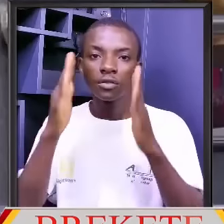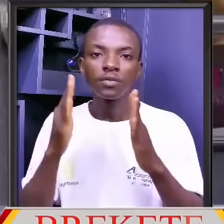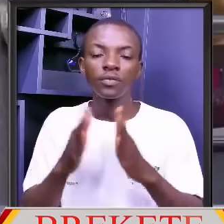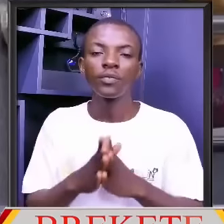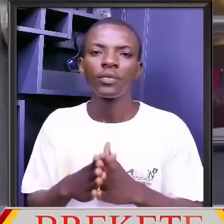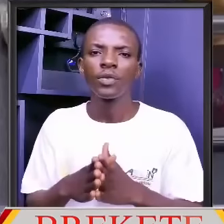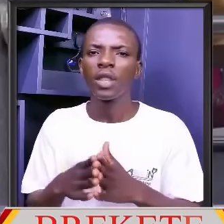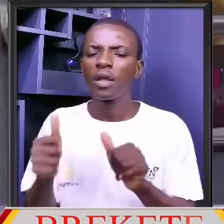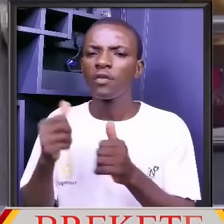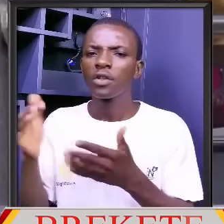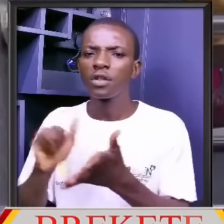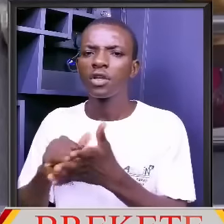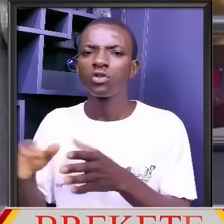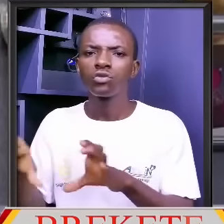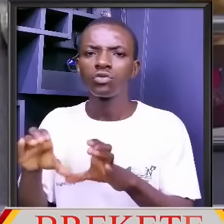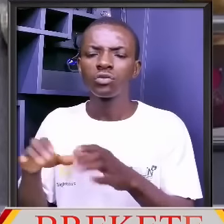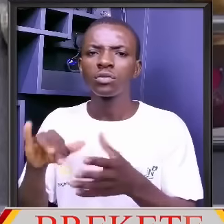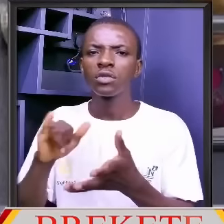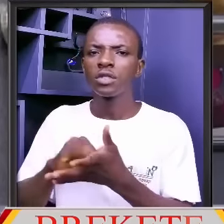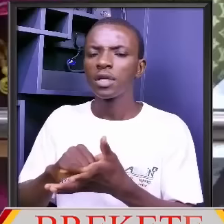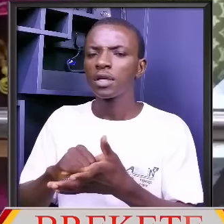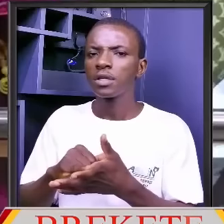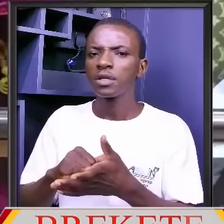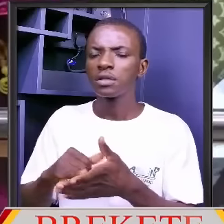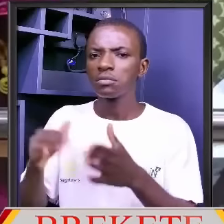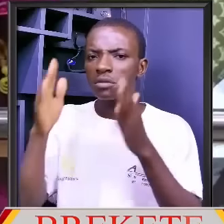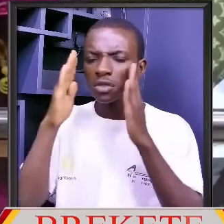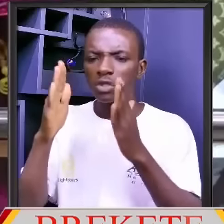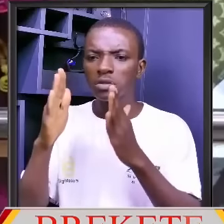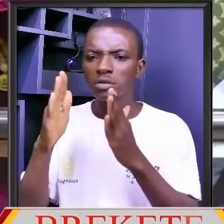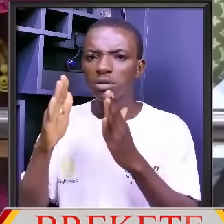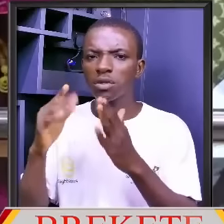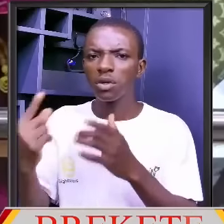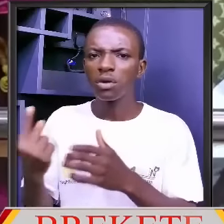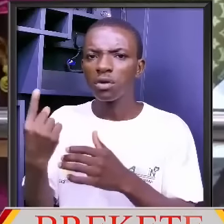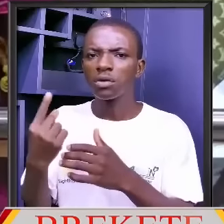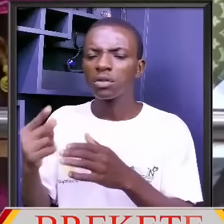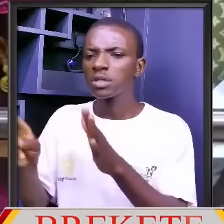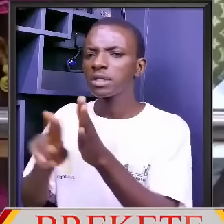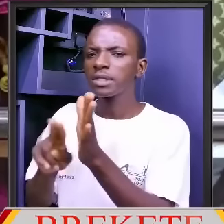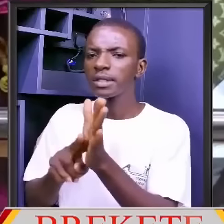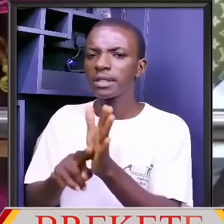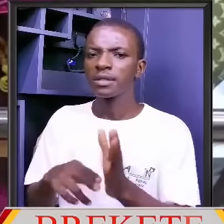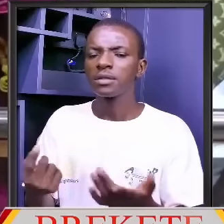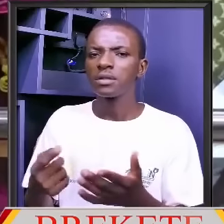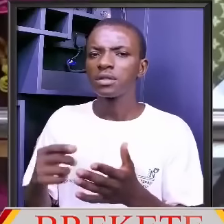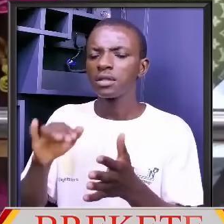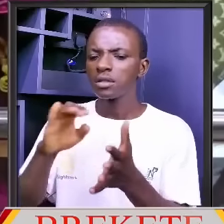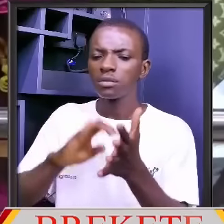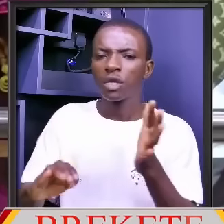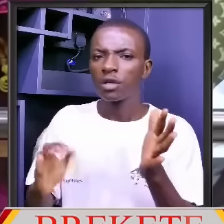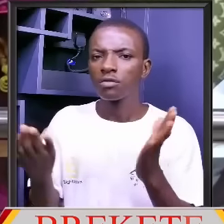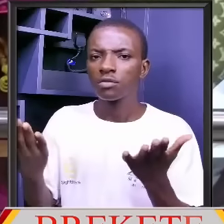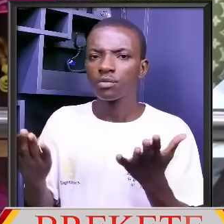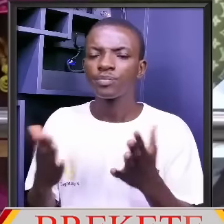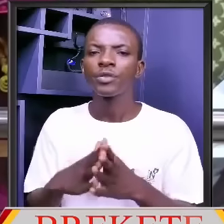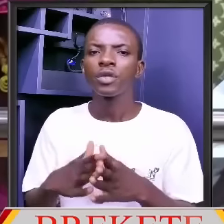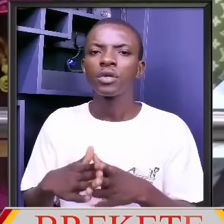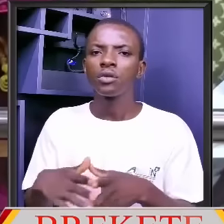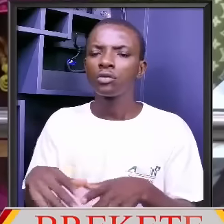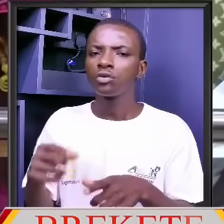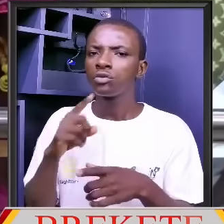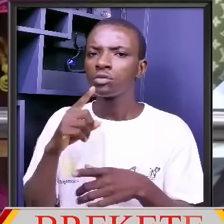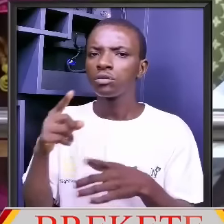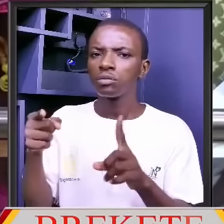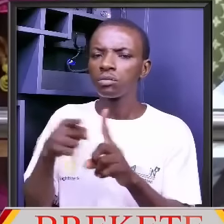and everything una they do, that her attention they on that one will be negative, will be minus. Una